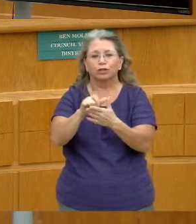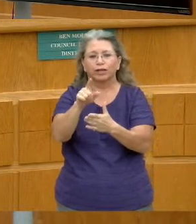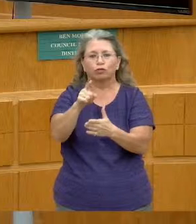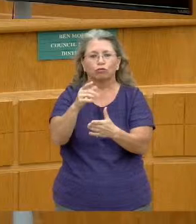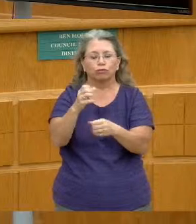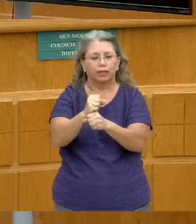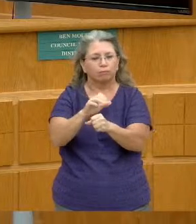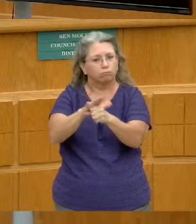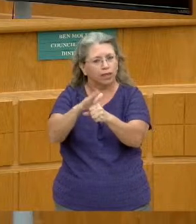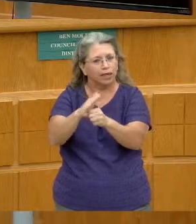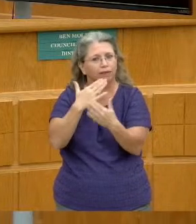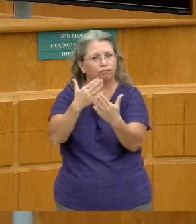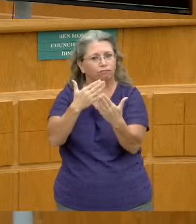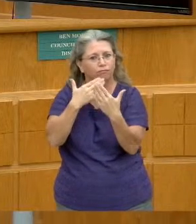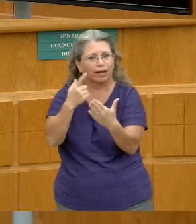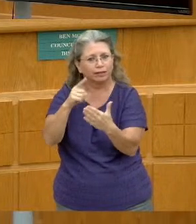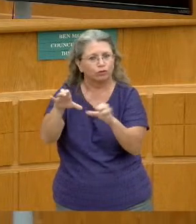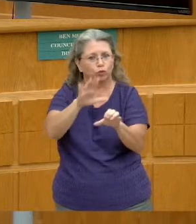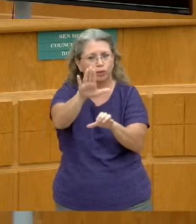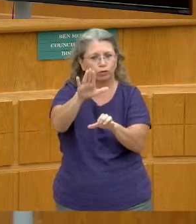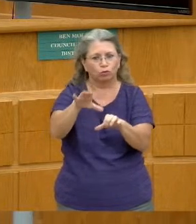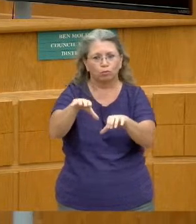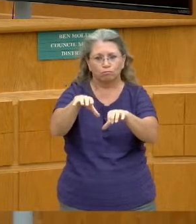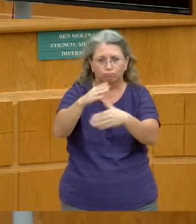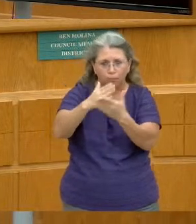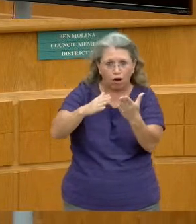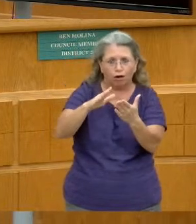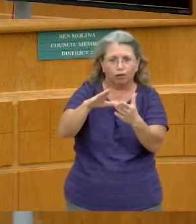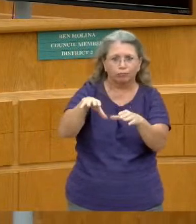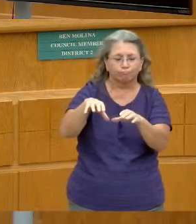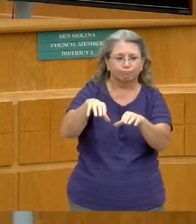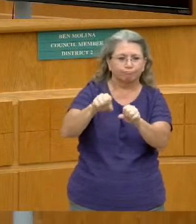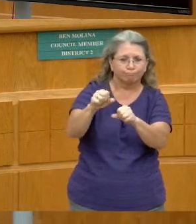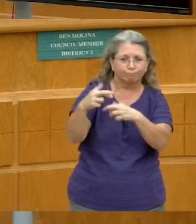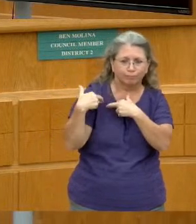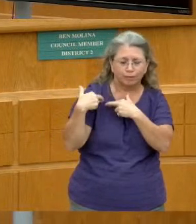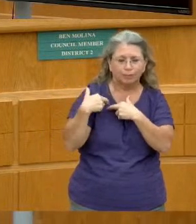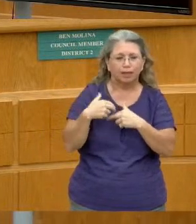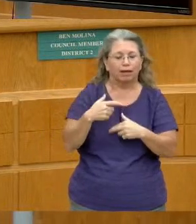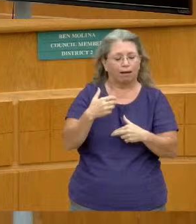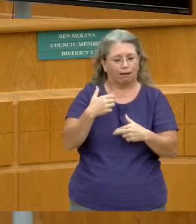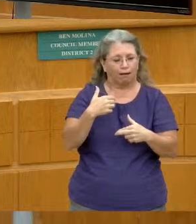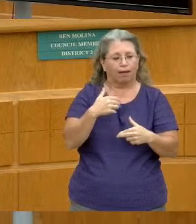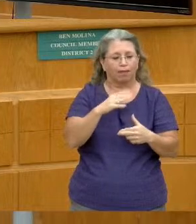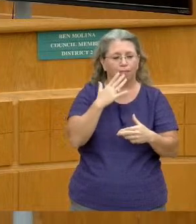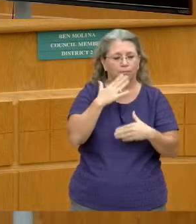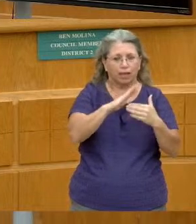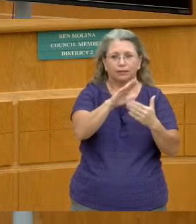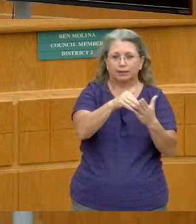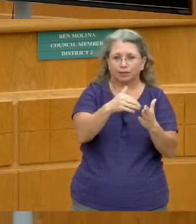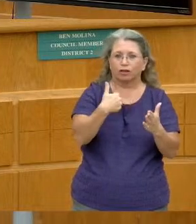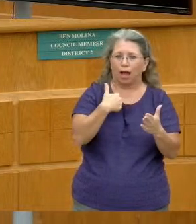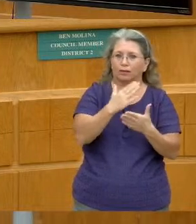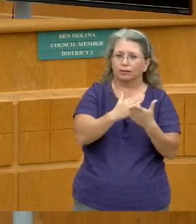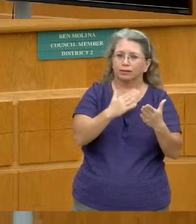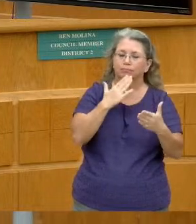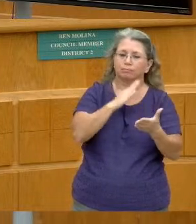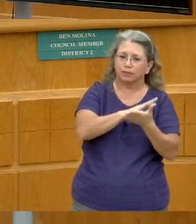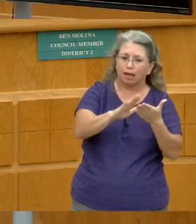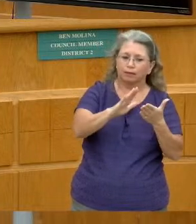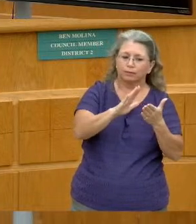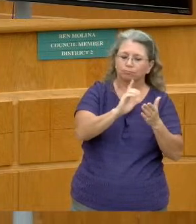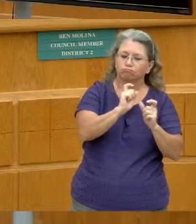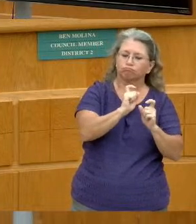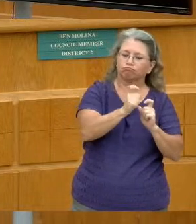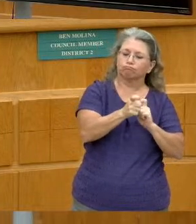doing your part. And there are some nice incentives that the Corpus Christi Blood Bank is giving out for